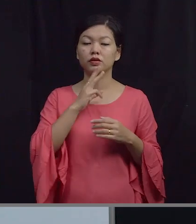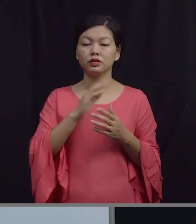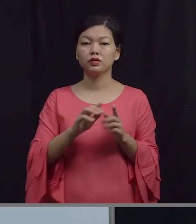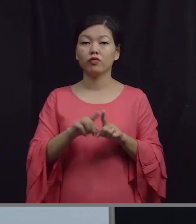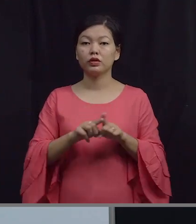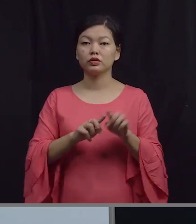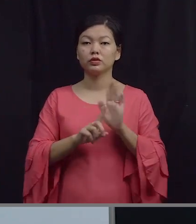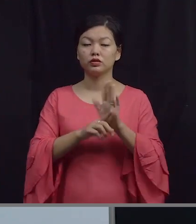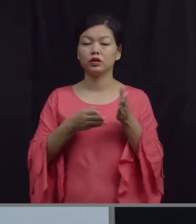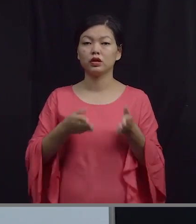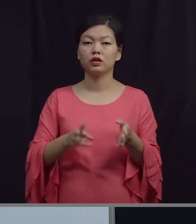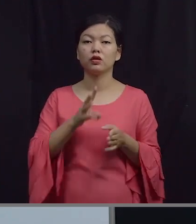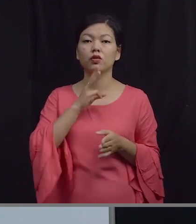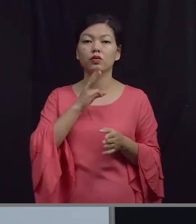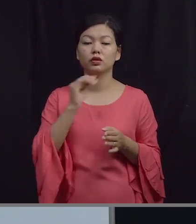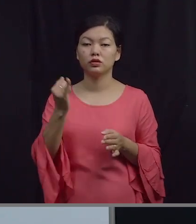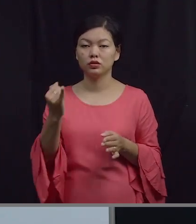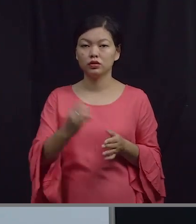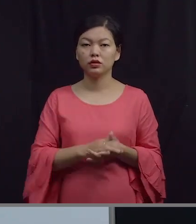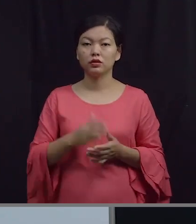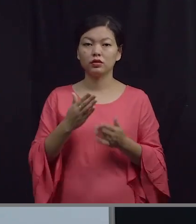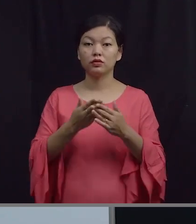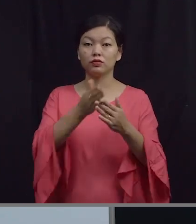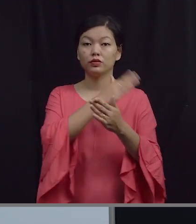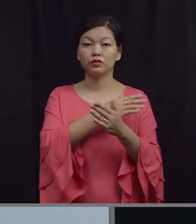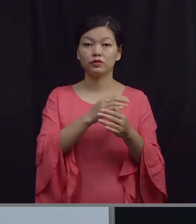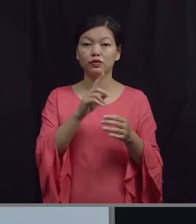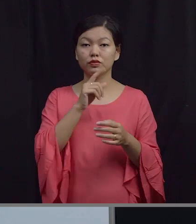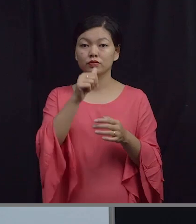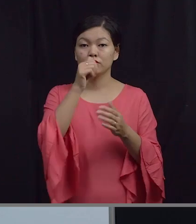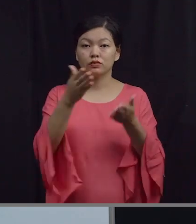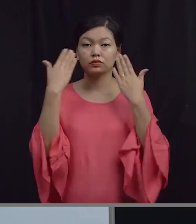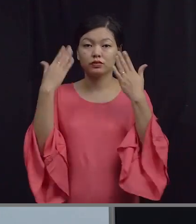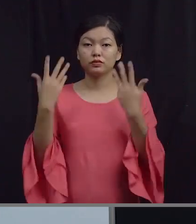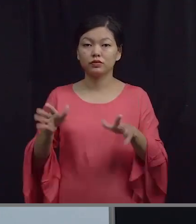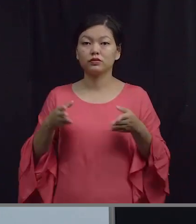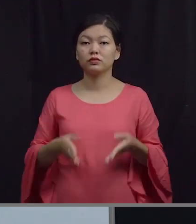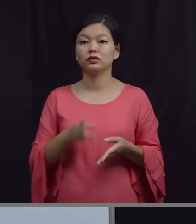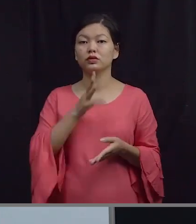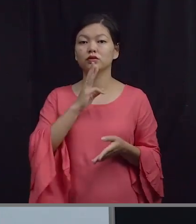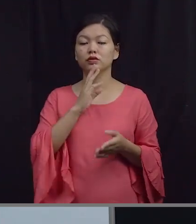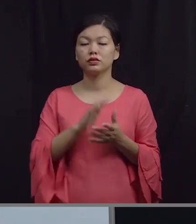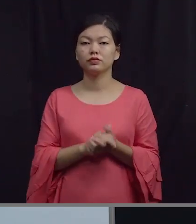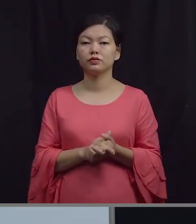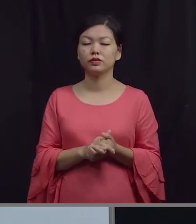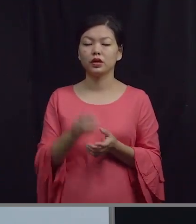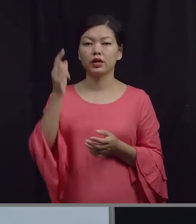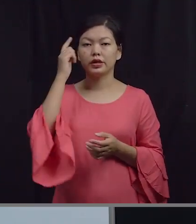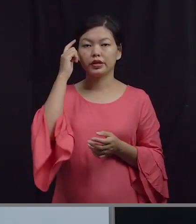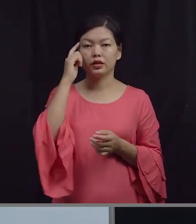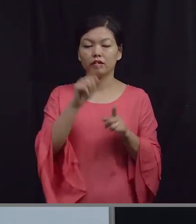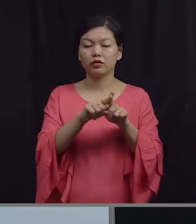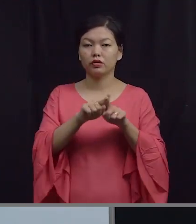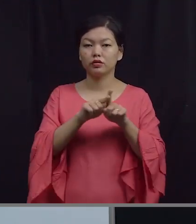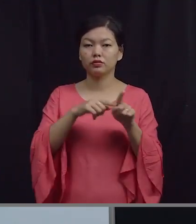water medium. Now our lens is in water medium. Okay, now you have to think that the ray of